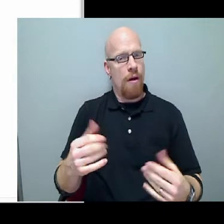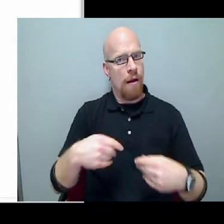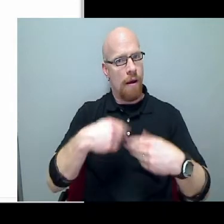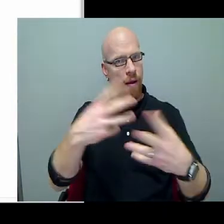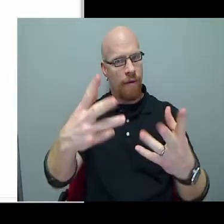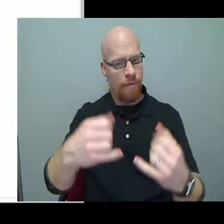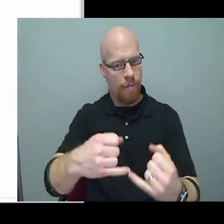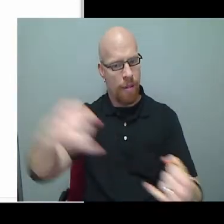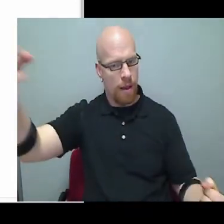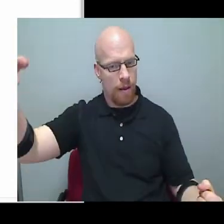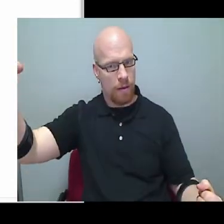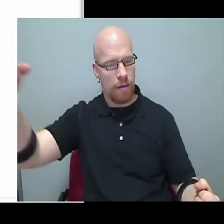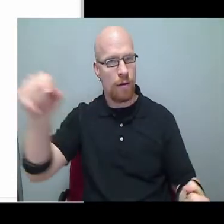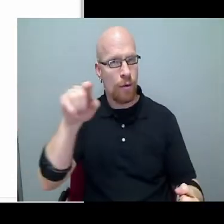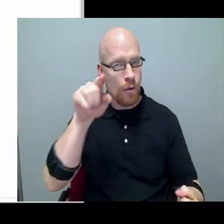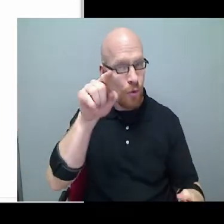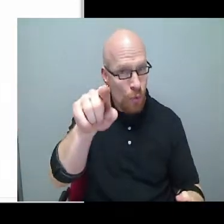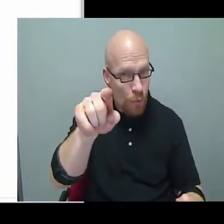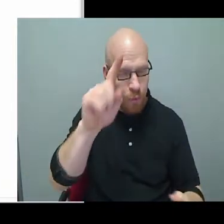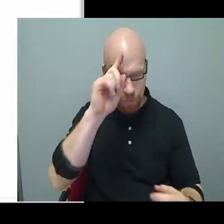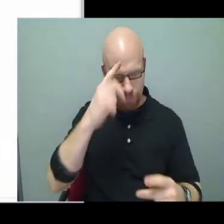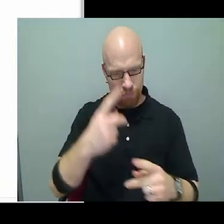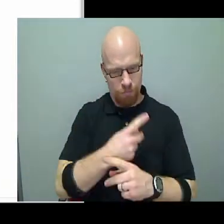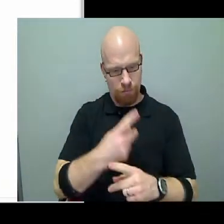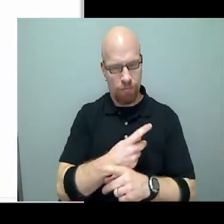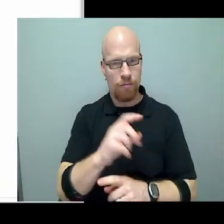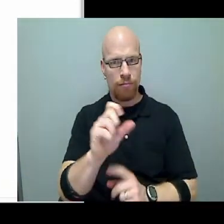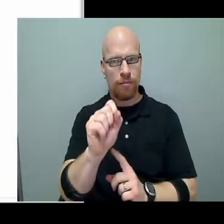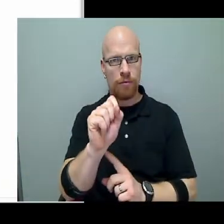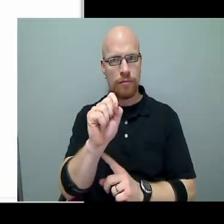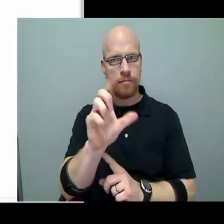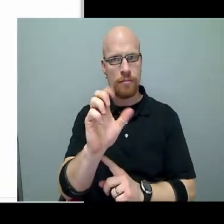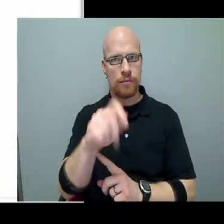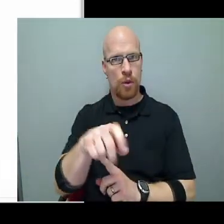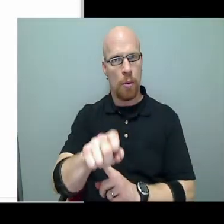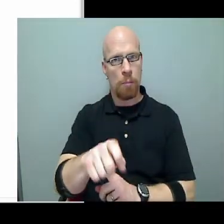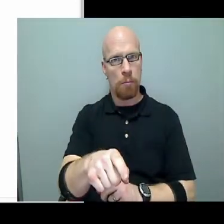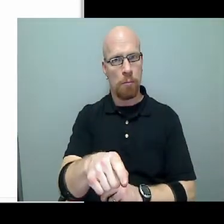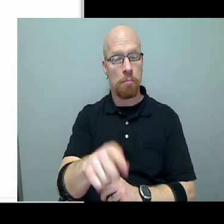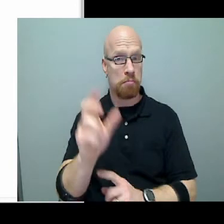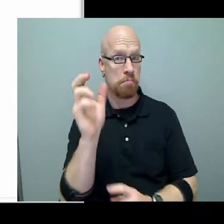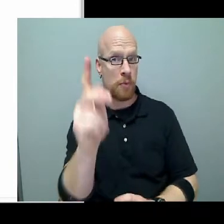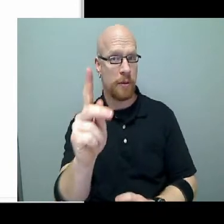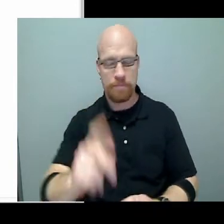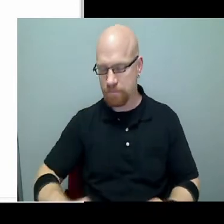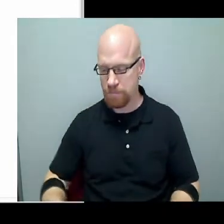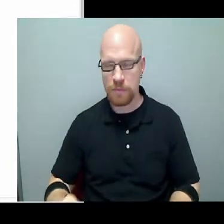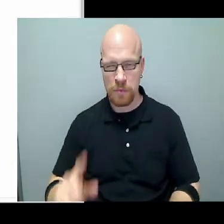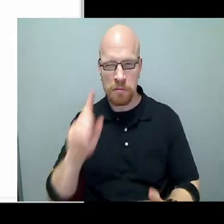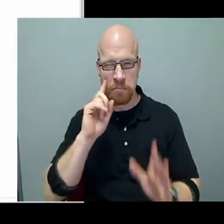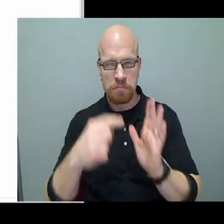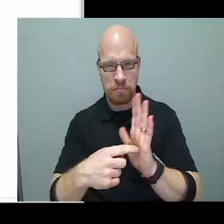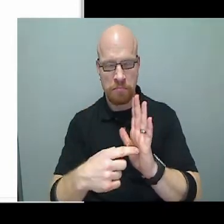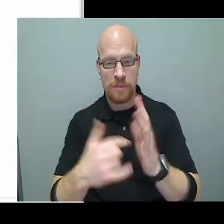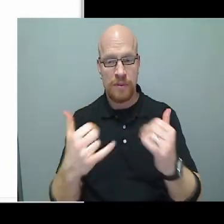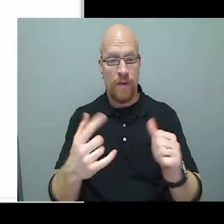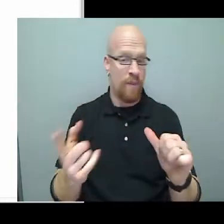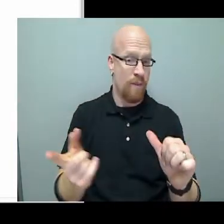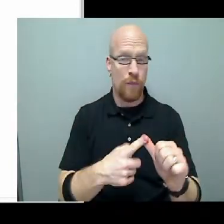Now I'm providing you with a line and you have to calculate slope from looking at this line.